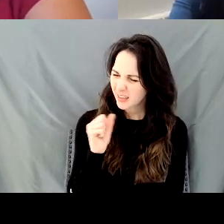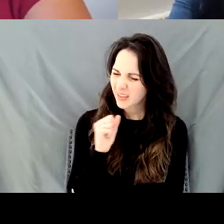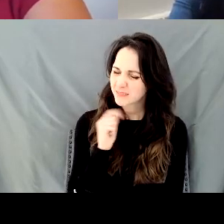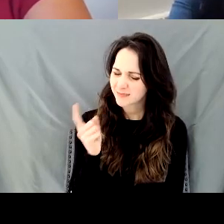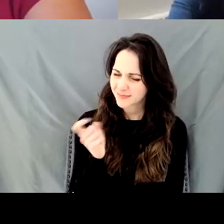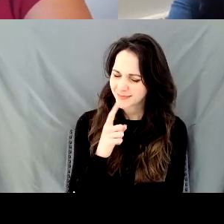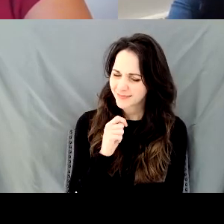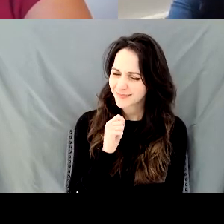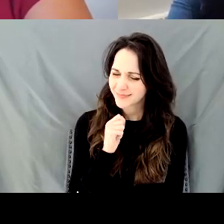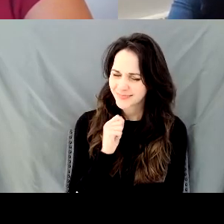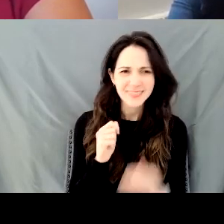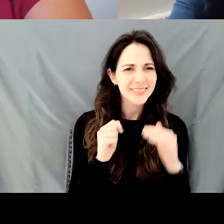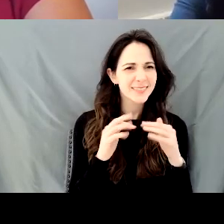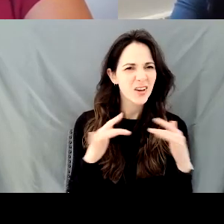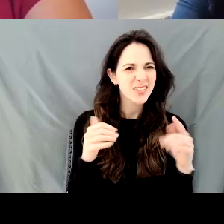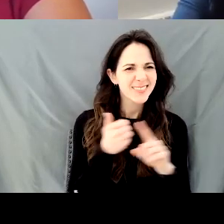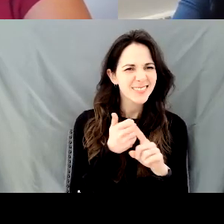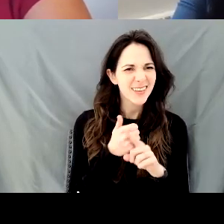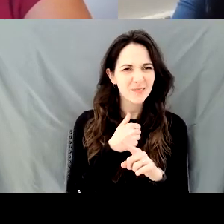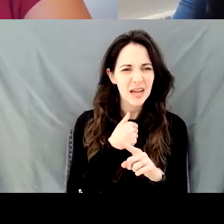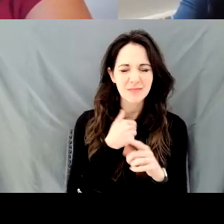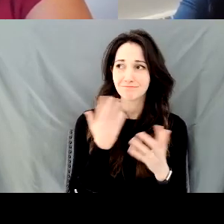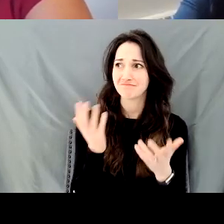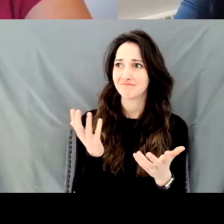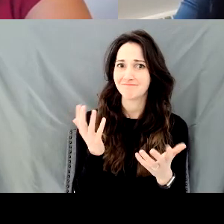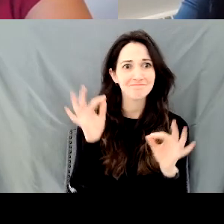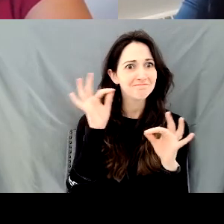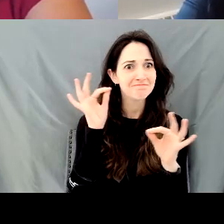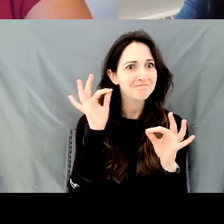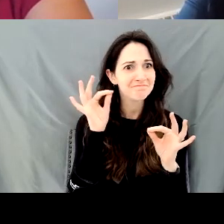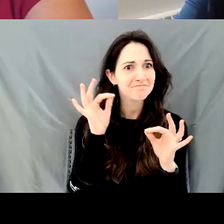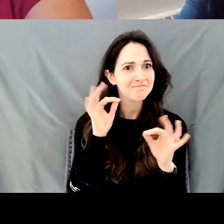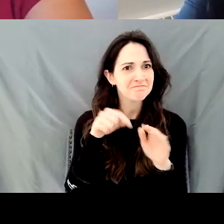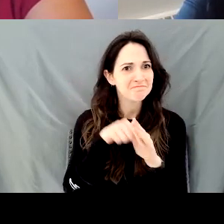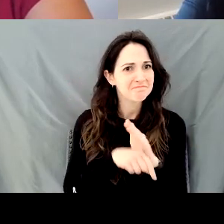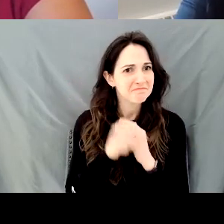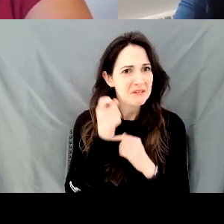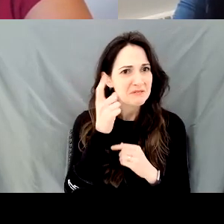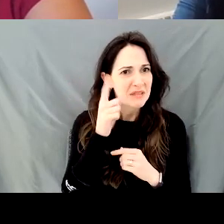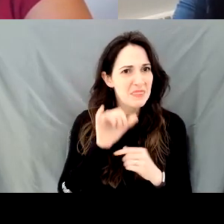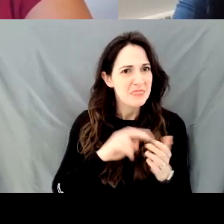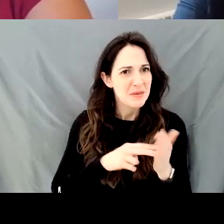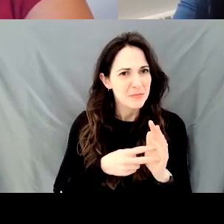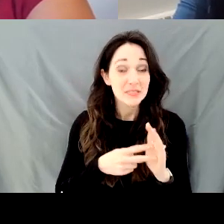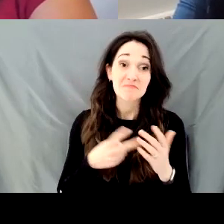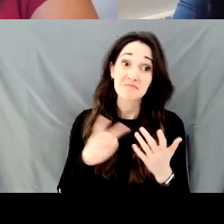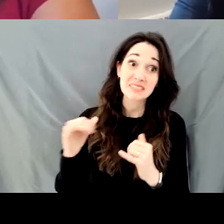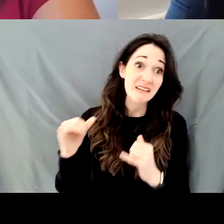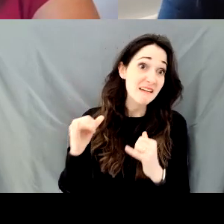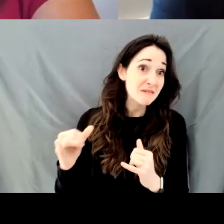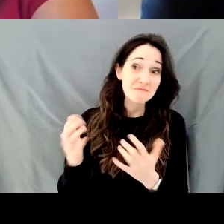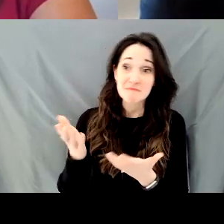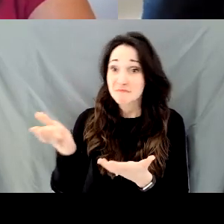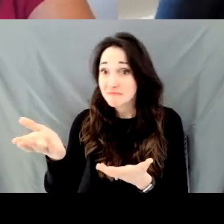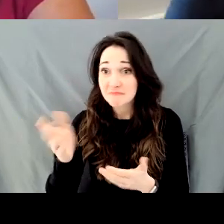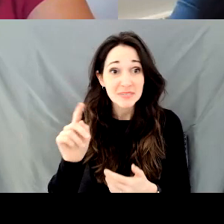until probably graduated college. I, like Tiffany, also went to a predominantly white school. There's